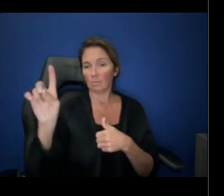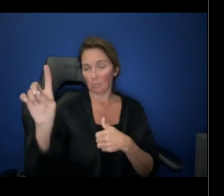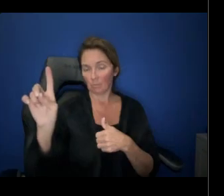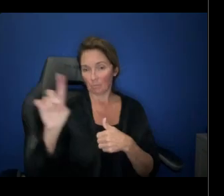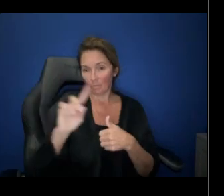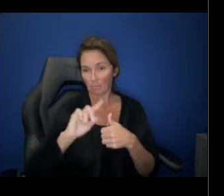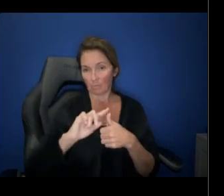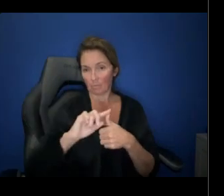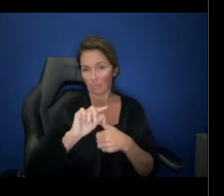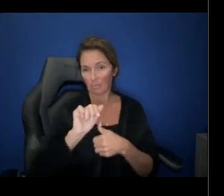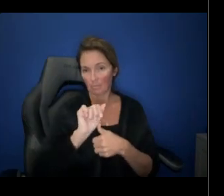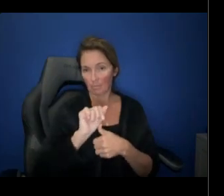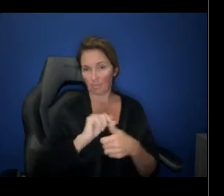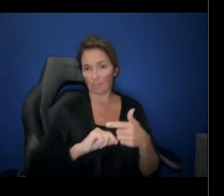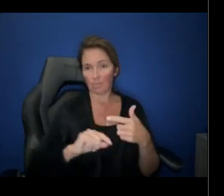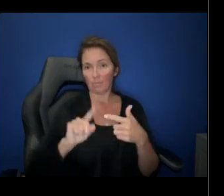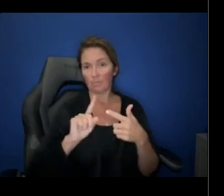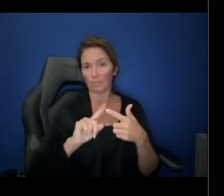A117.1.